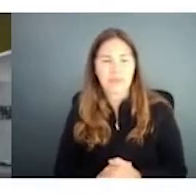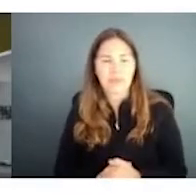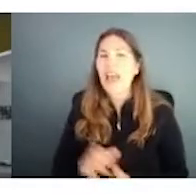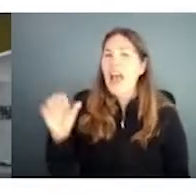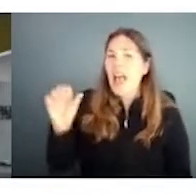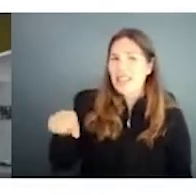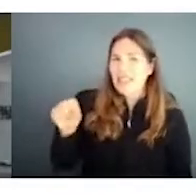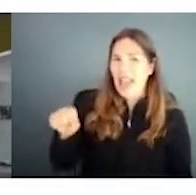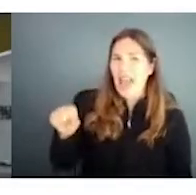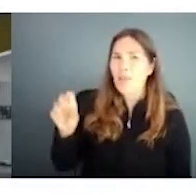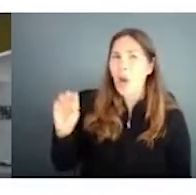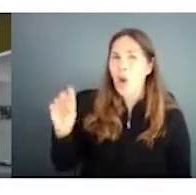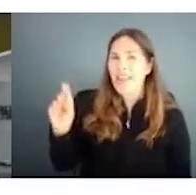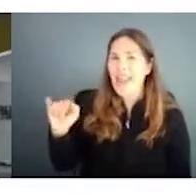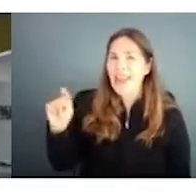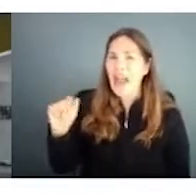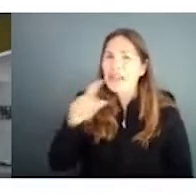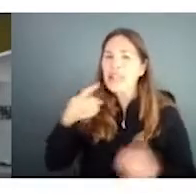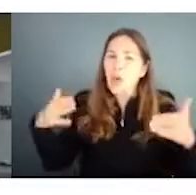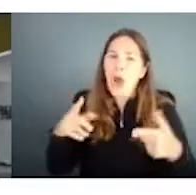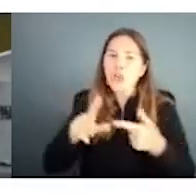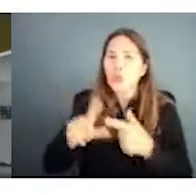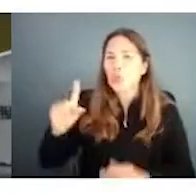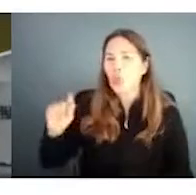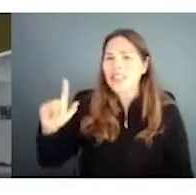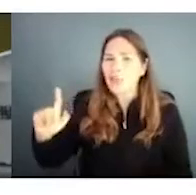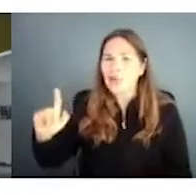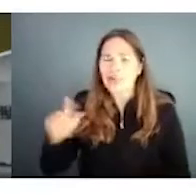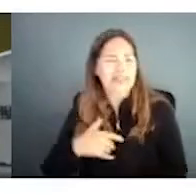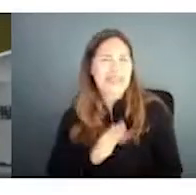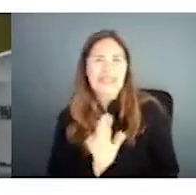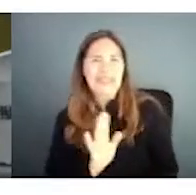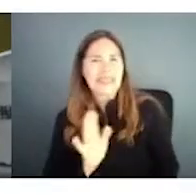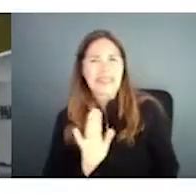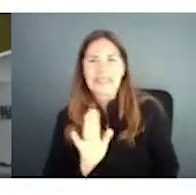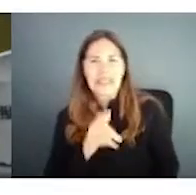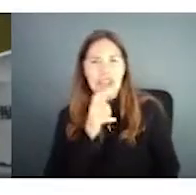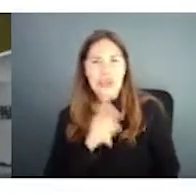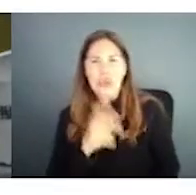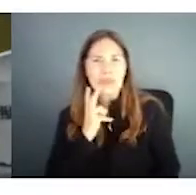Yes, we see welcome to 2021. And that's not what we should be seeing.